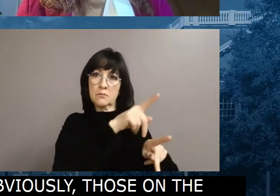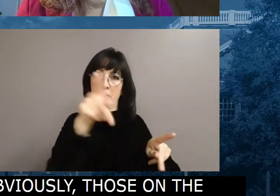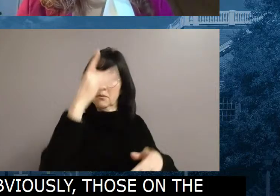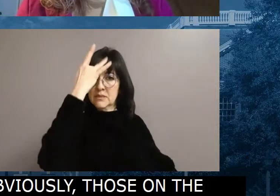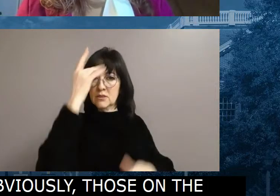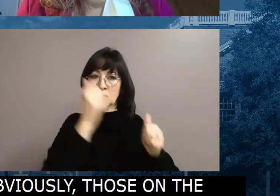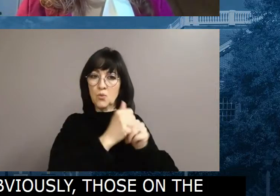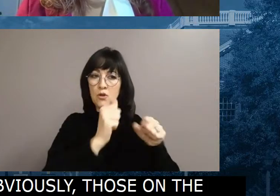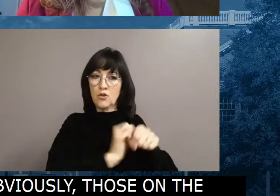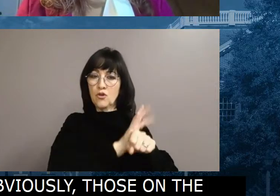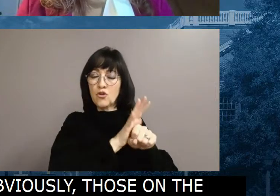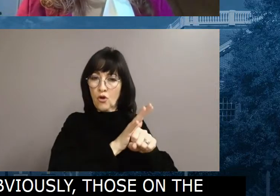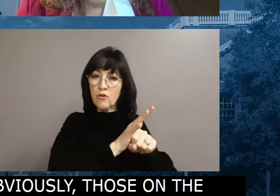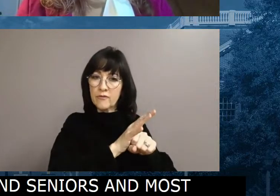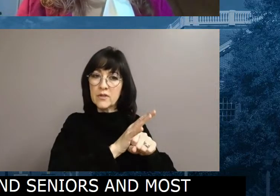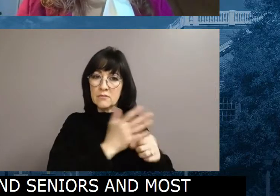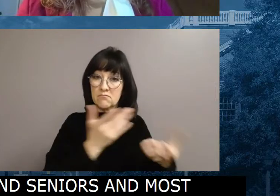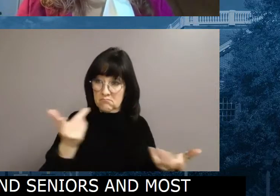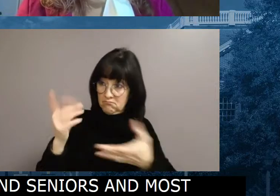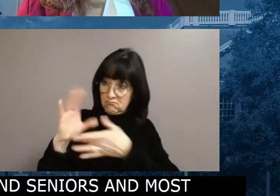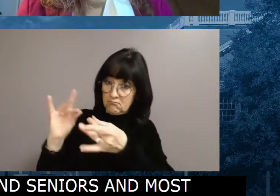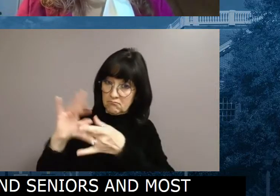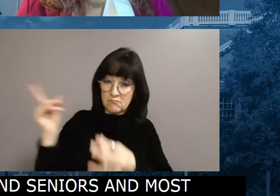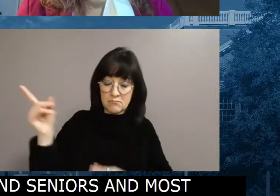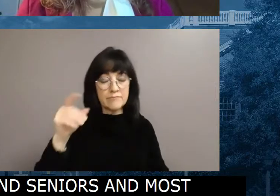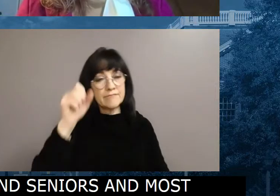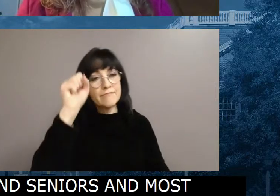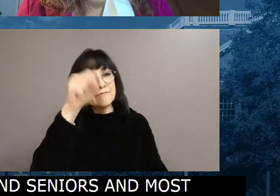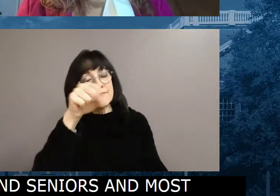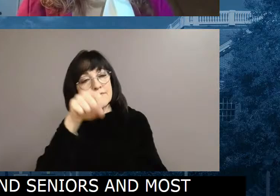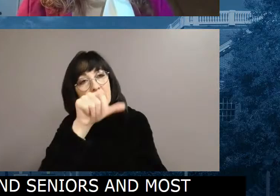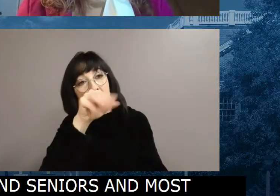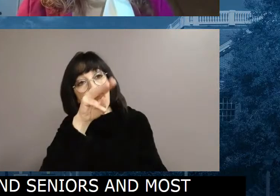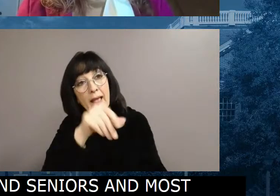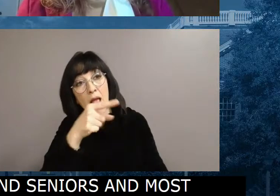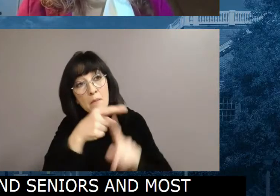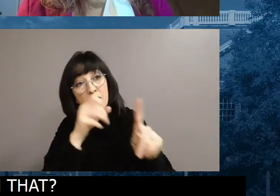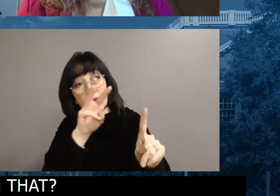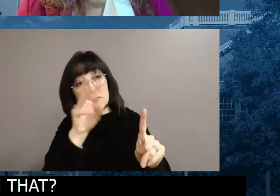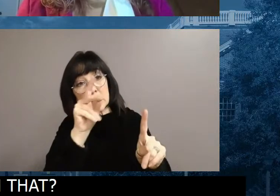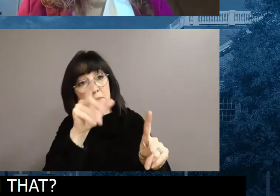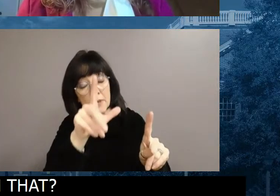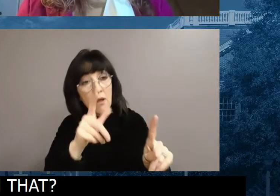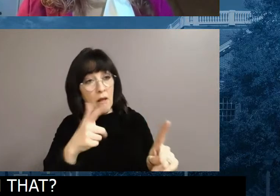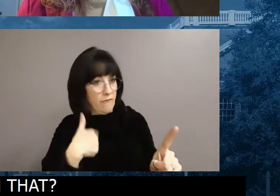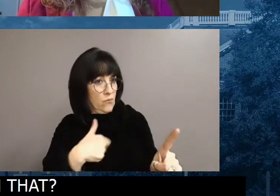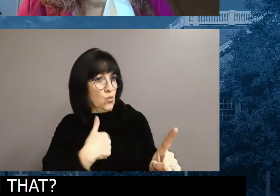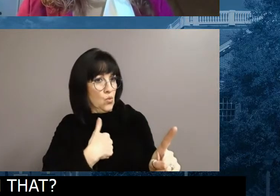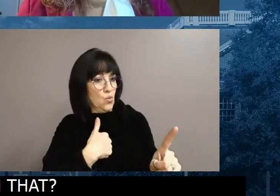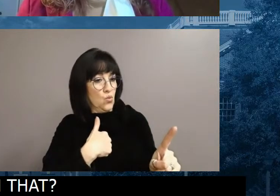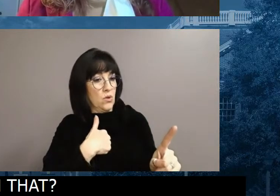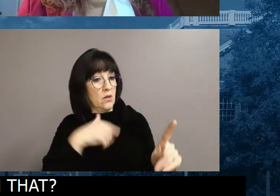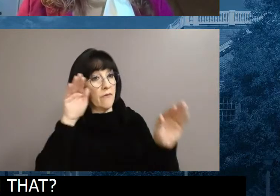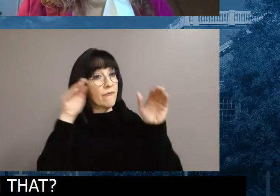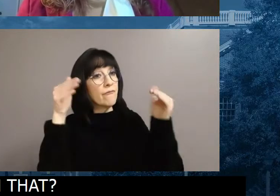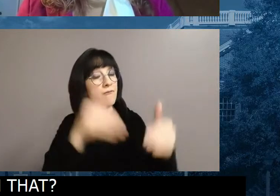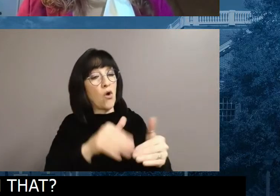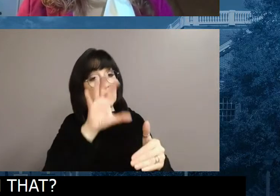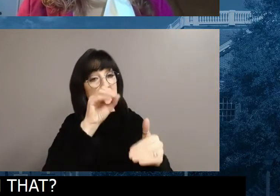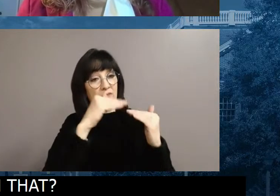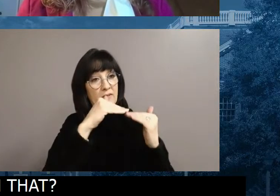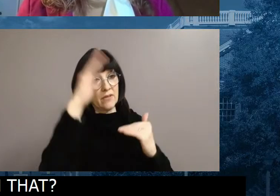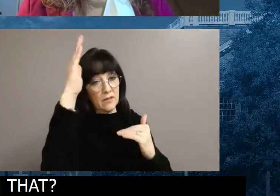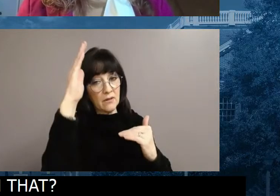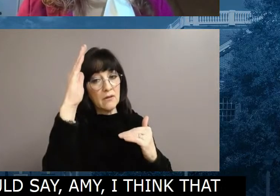would say is, I think Amy is that we have to look at is we're doing the 50 and older, and then we've also done, tens